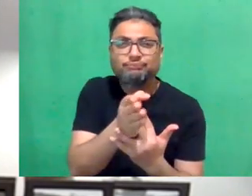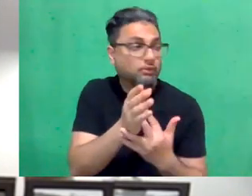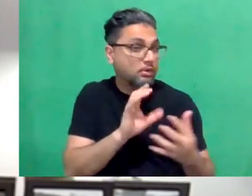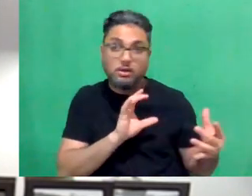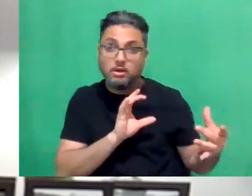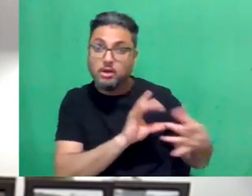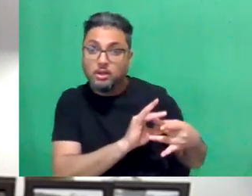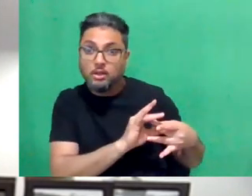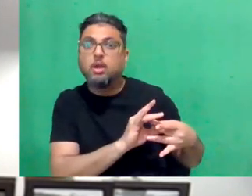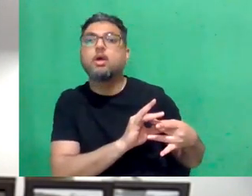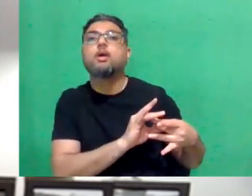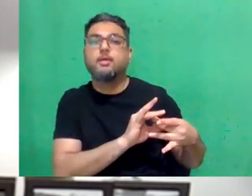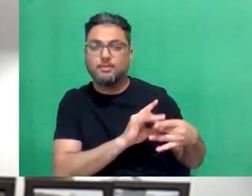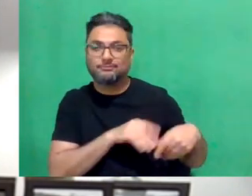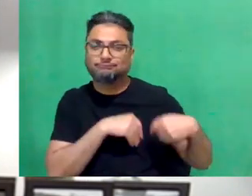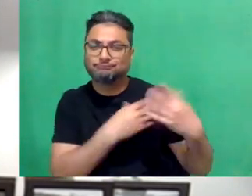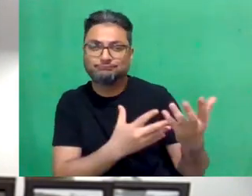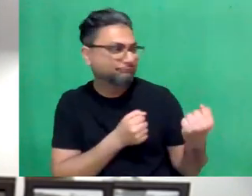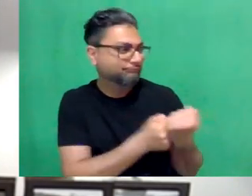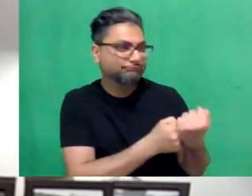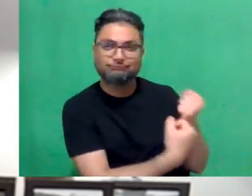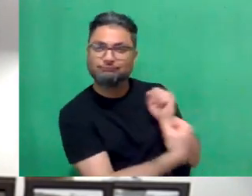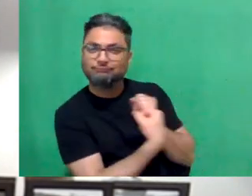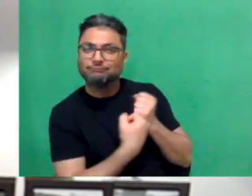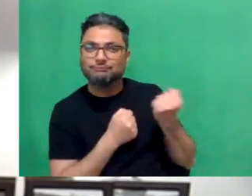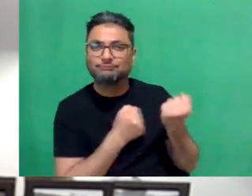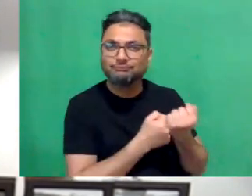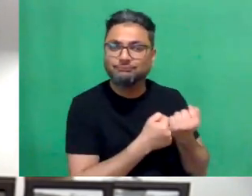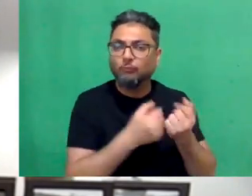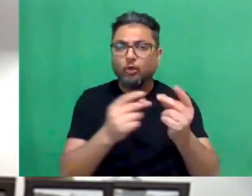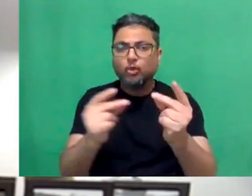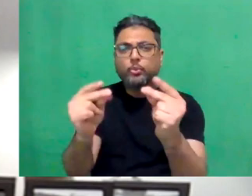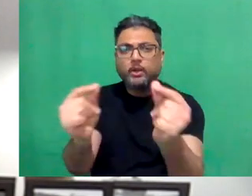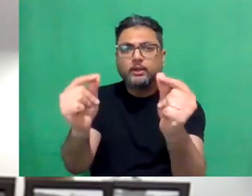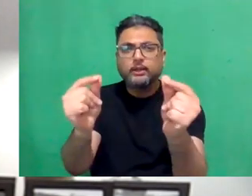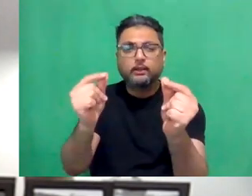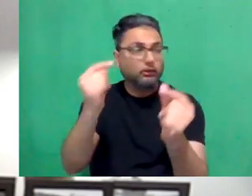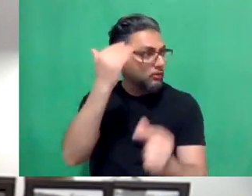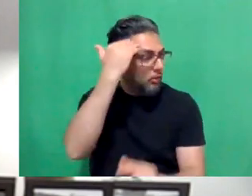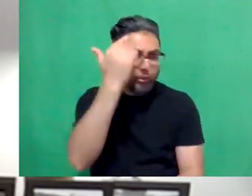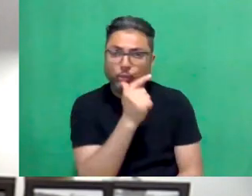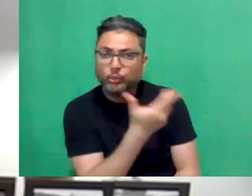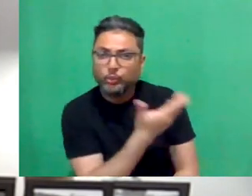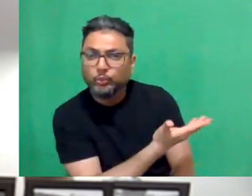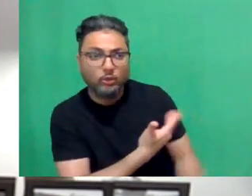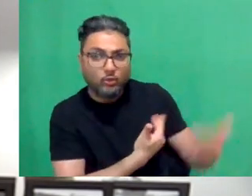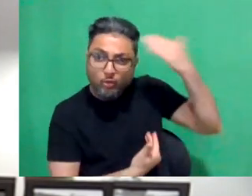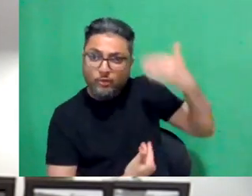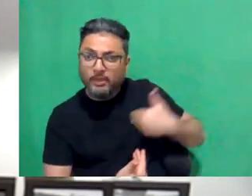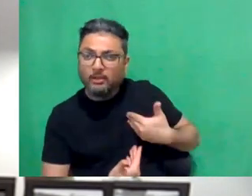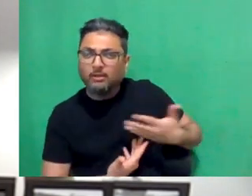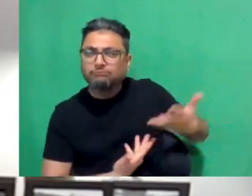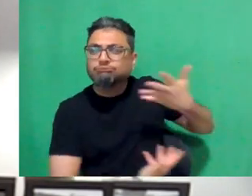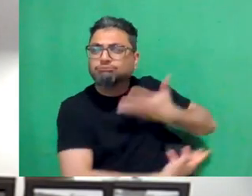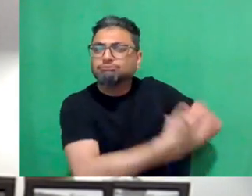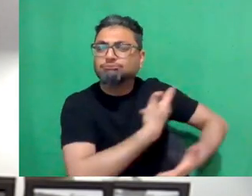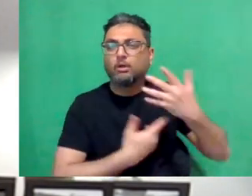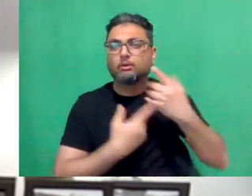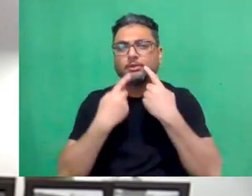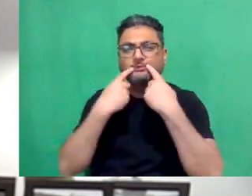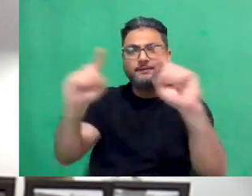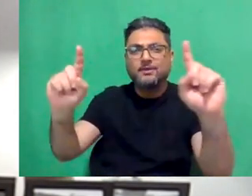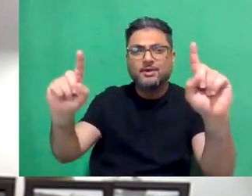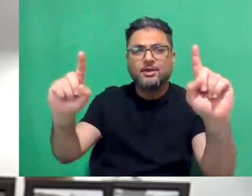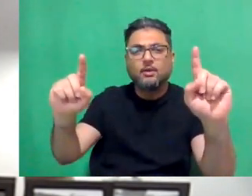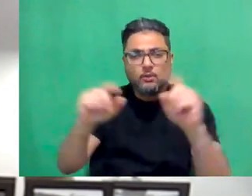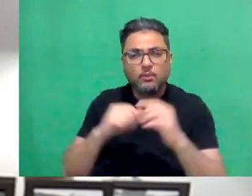can provide you with support, with strength, and you will quickly find that these connections will help you to thrive in the moments ahead. And